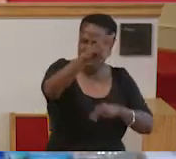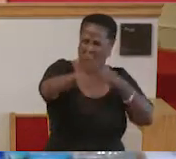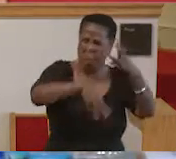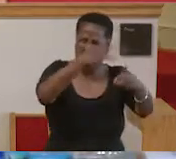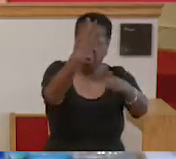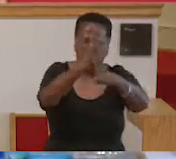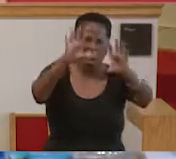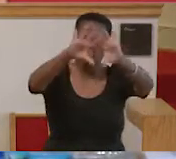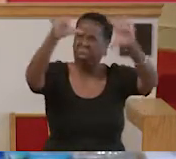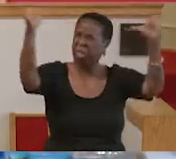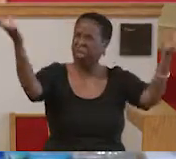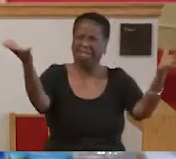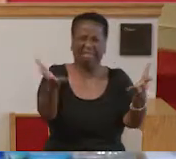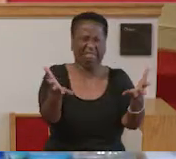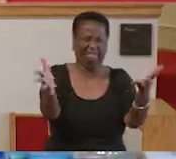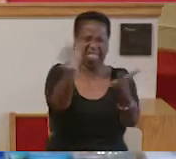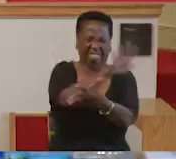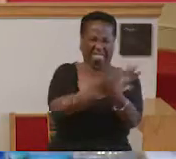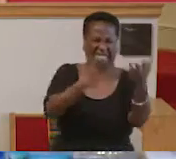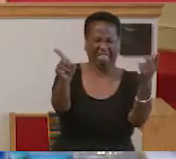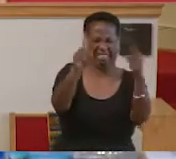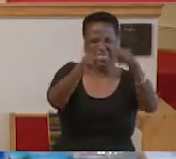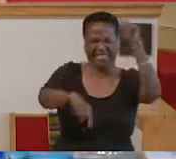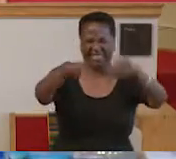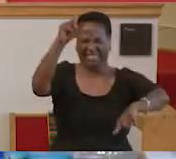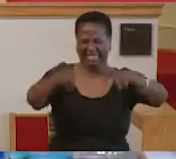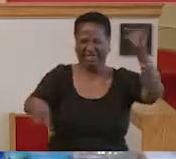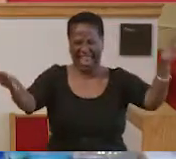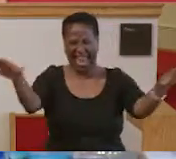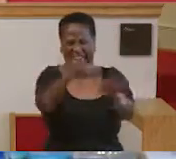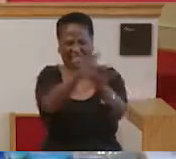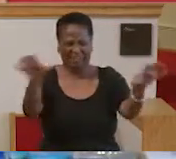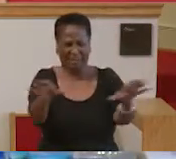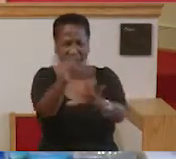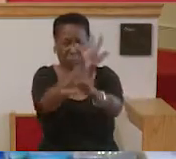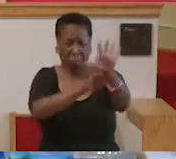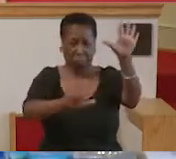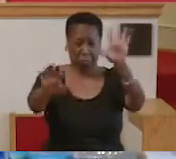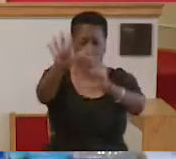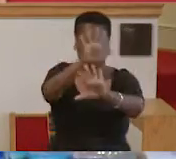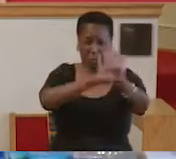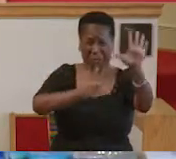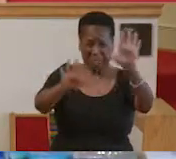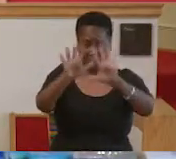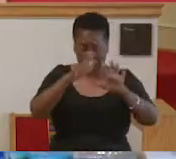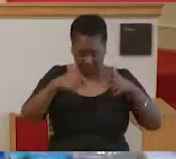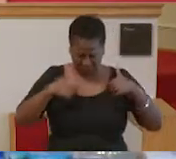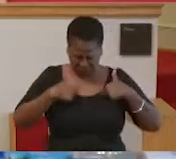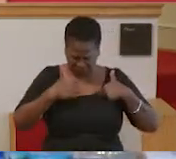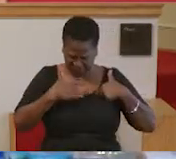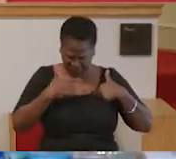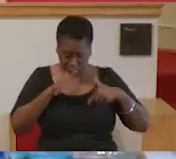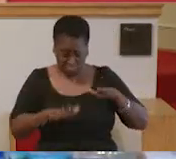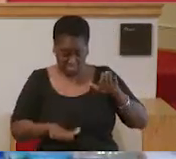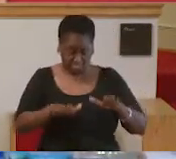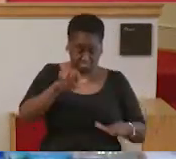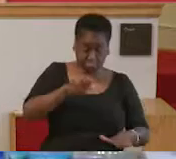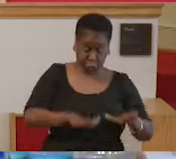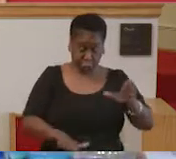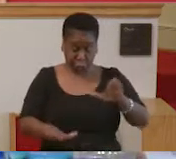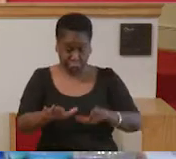with seismic activity, in which the ground upon which you walk can shake and